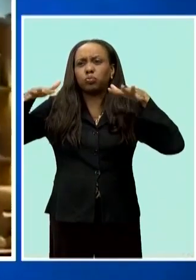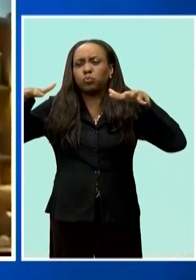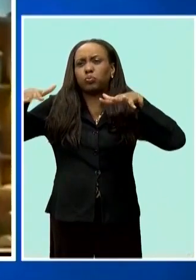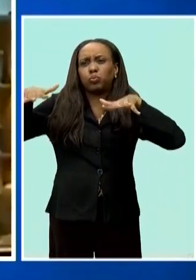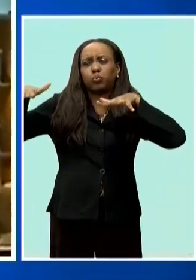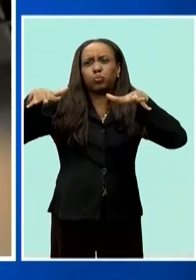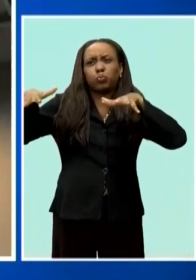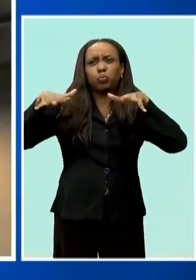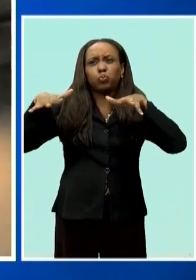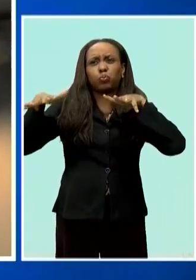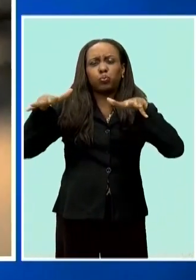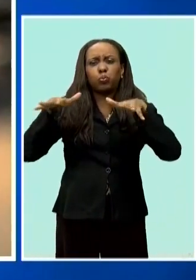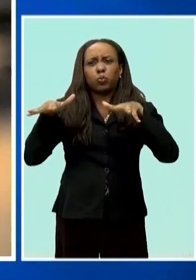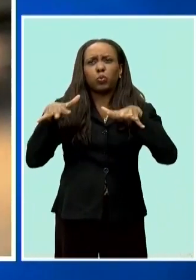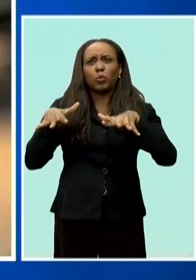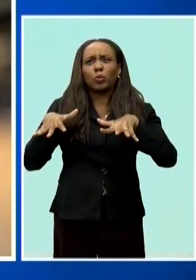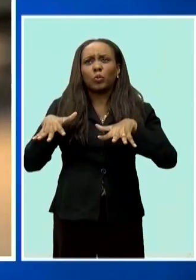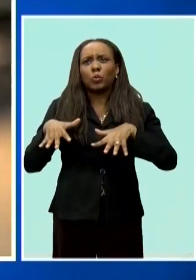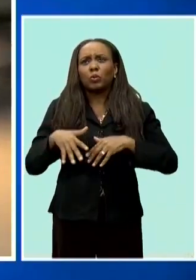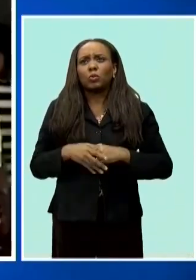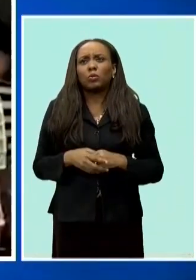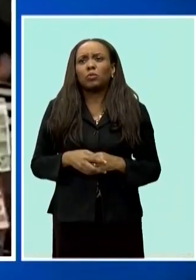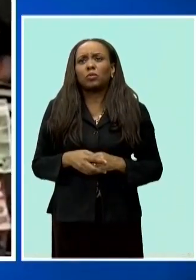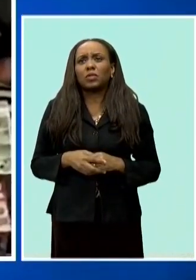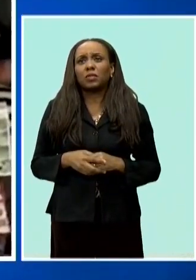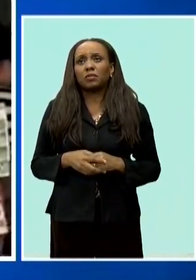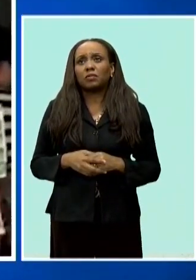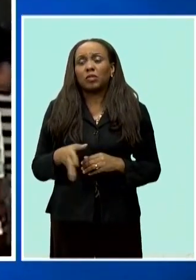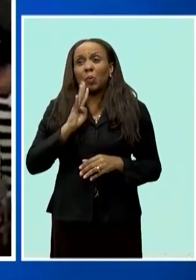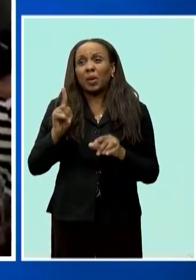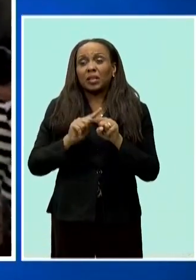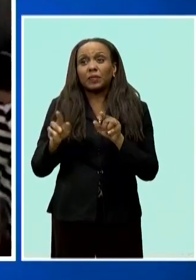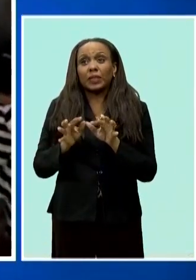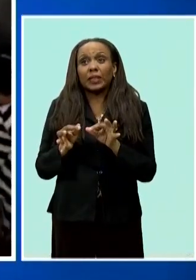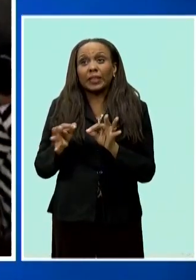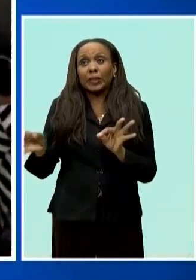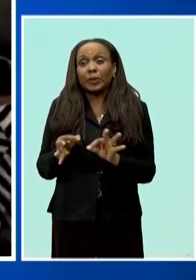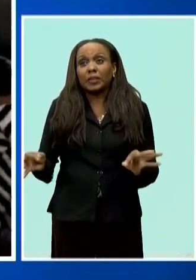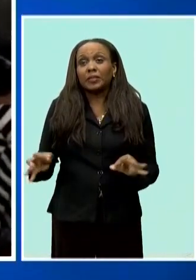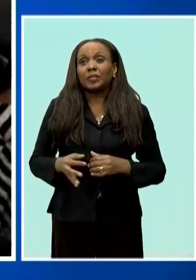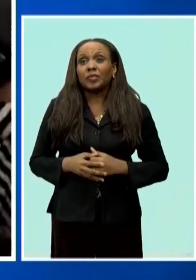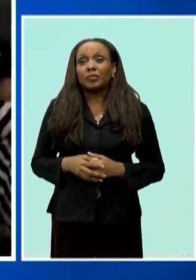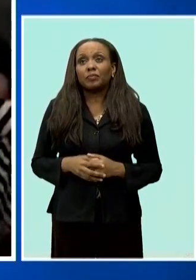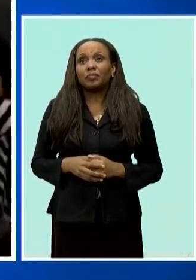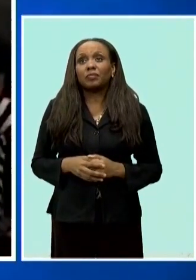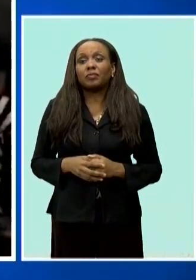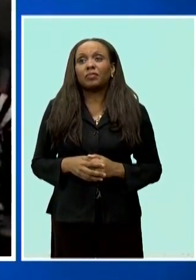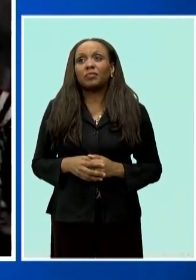videos recorded during that quake in Taiwan give us a first-hand look at how things unfolded.